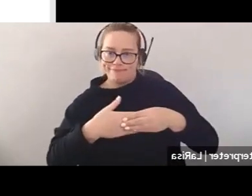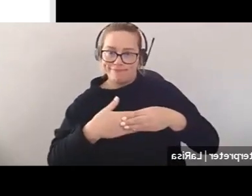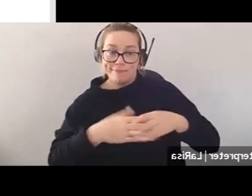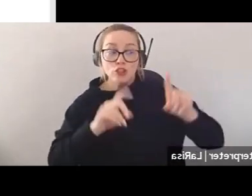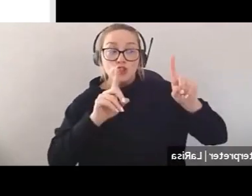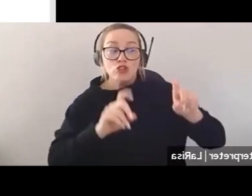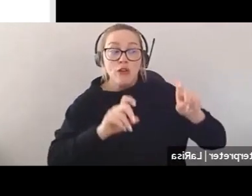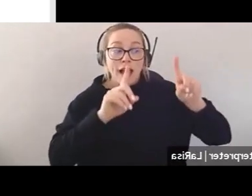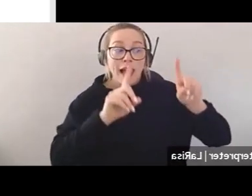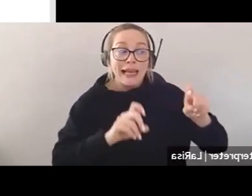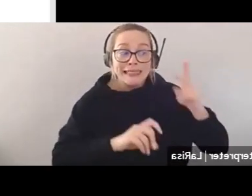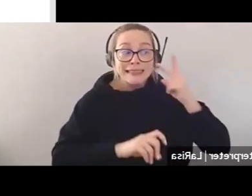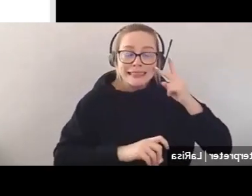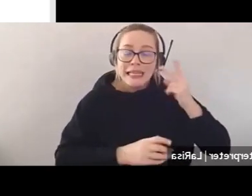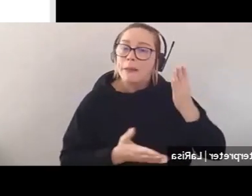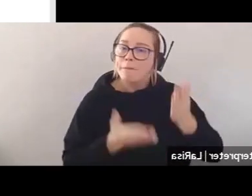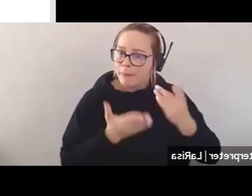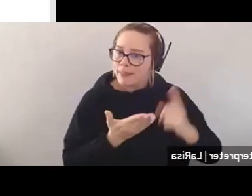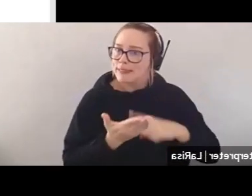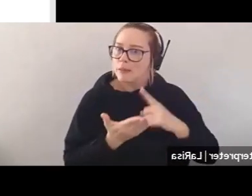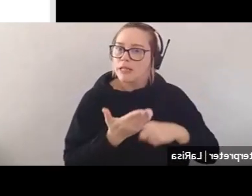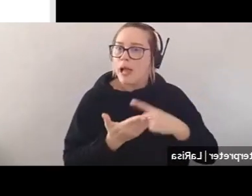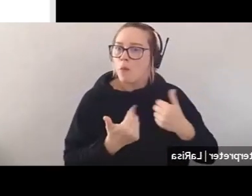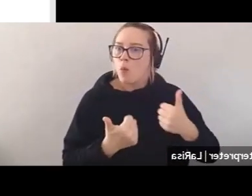with our clients, we need to be open to trial and error.